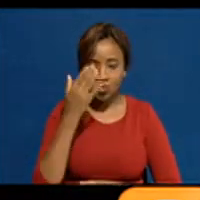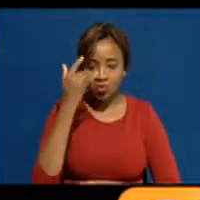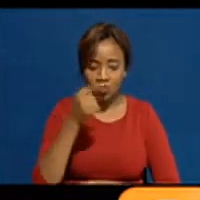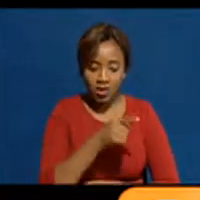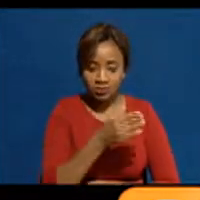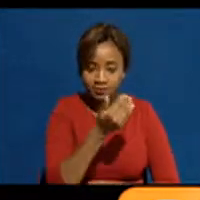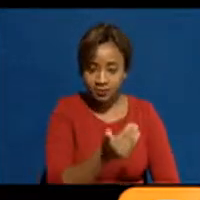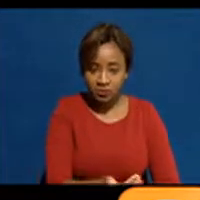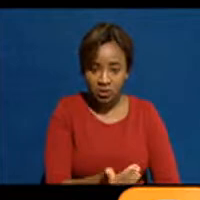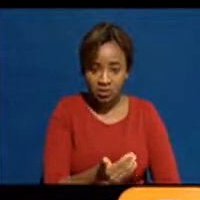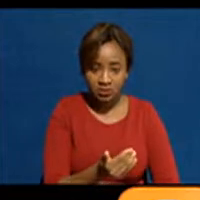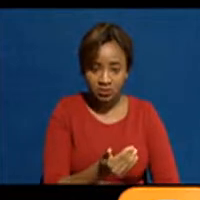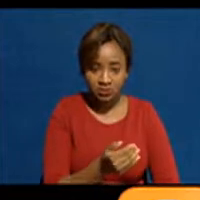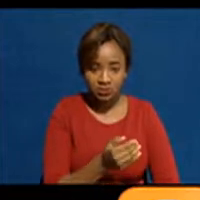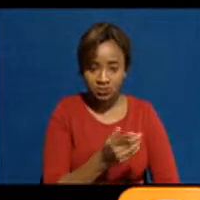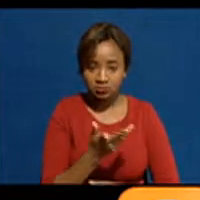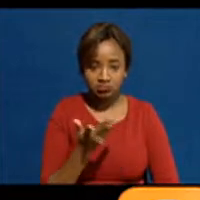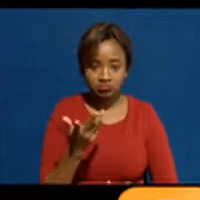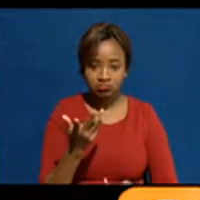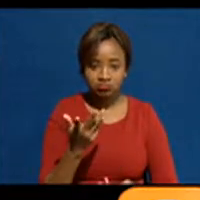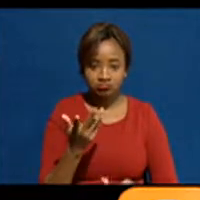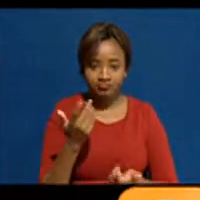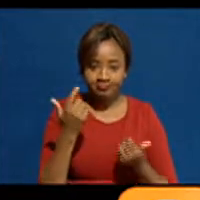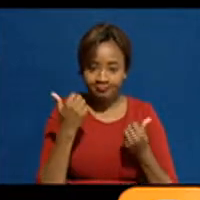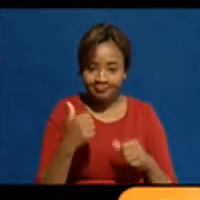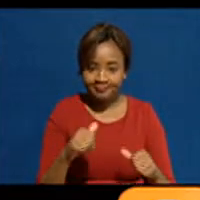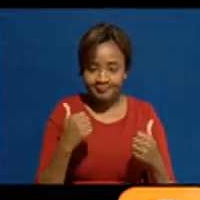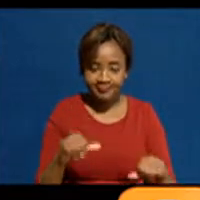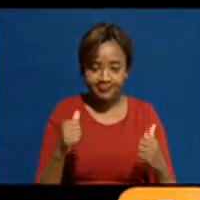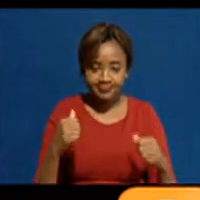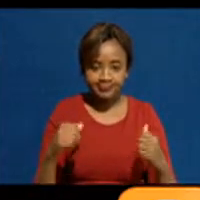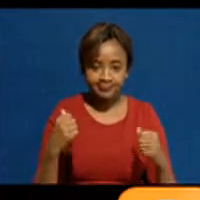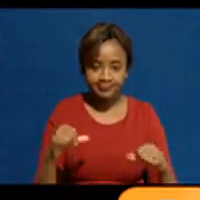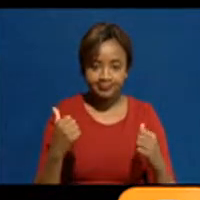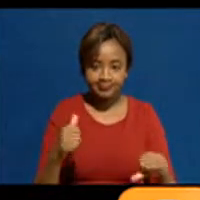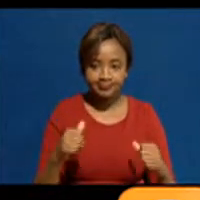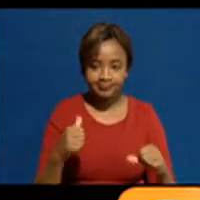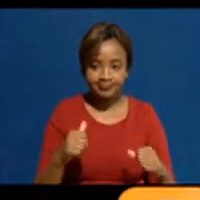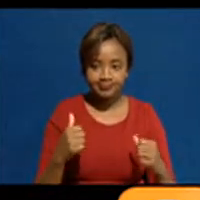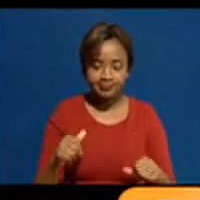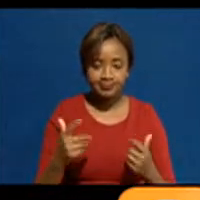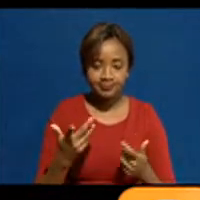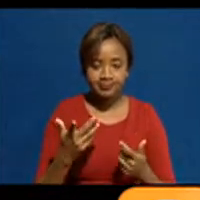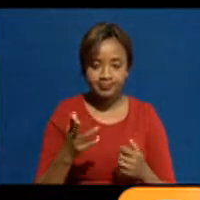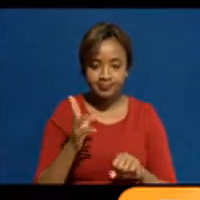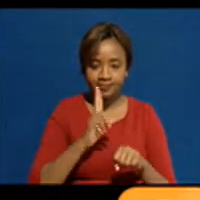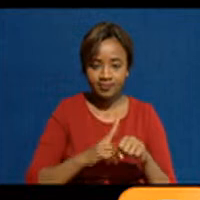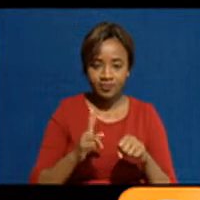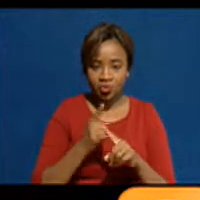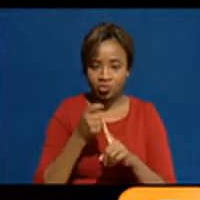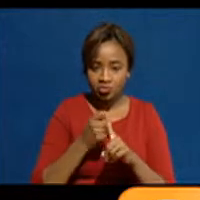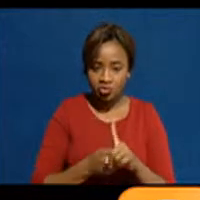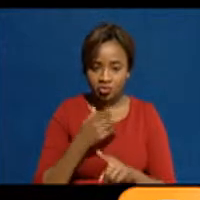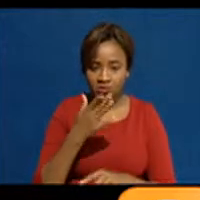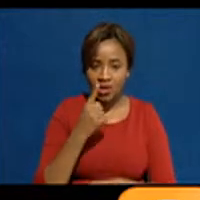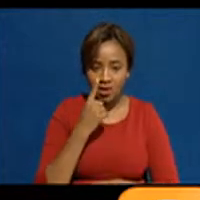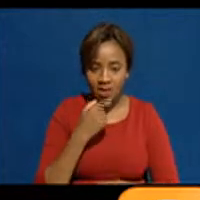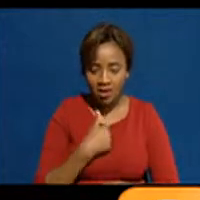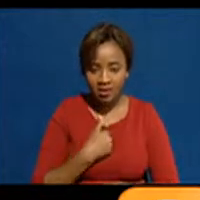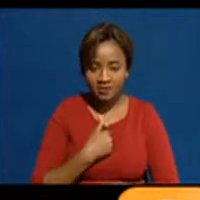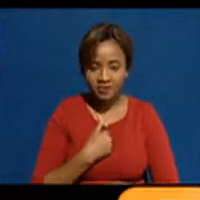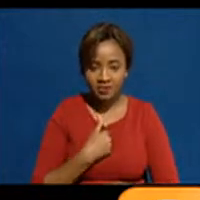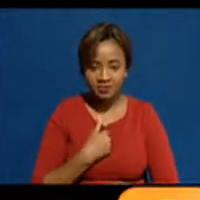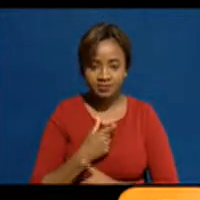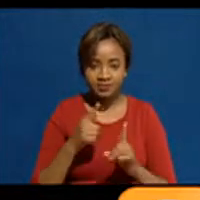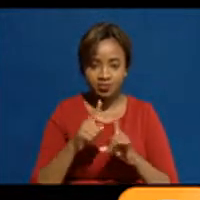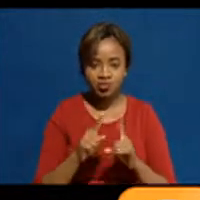who has not been able to adequately use which is within him, that has not been able to bring